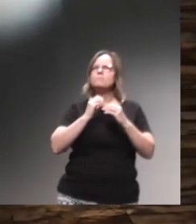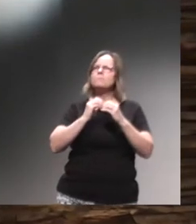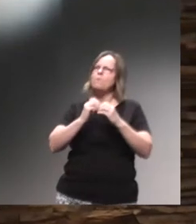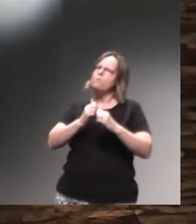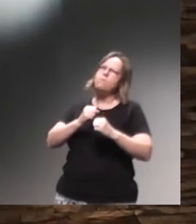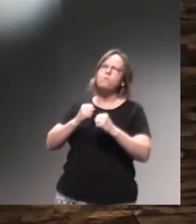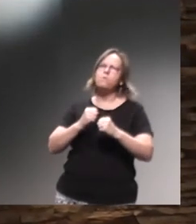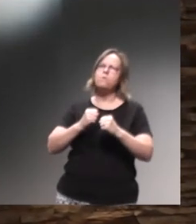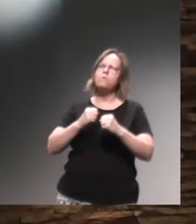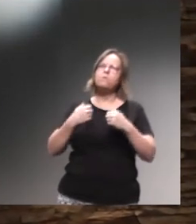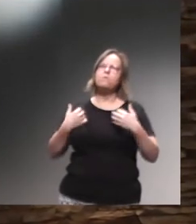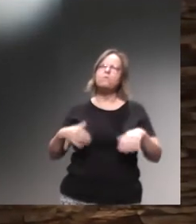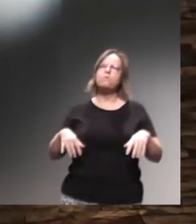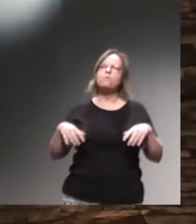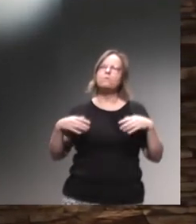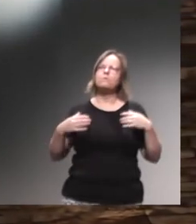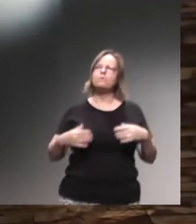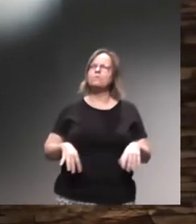been